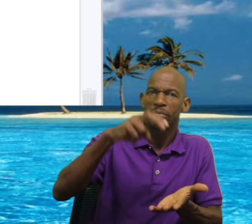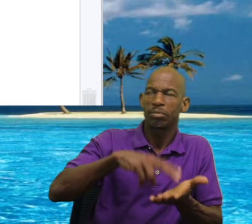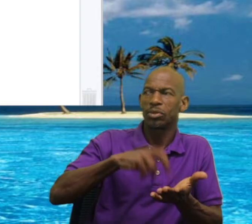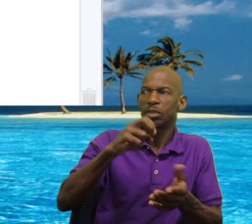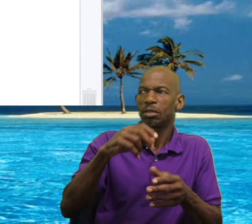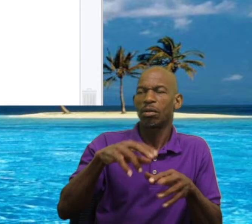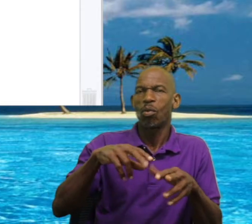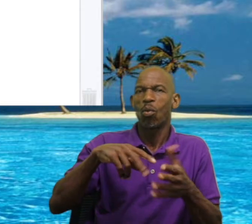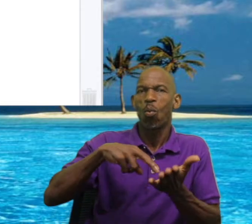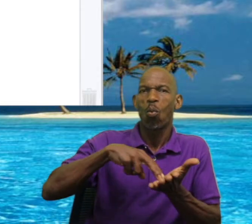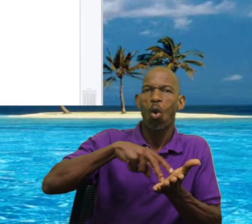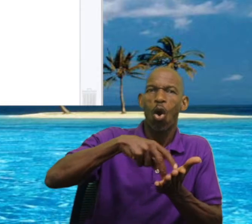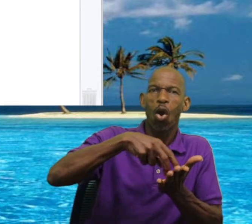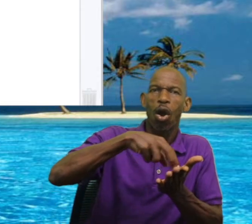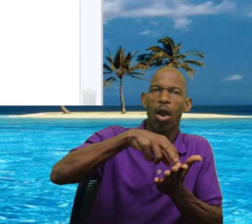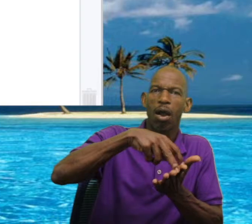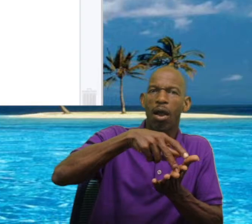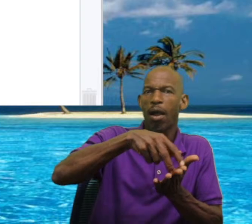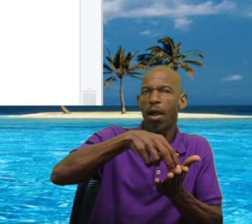walk,